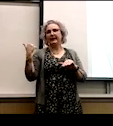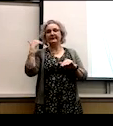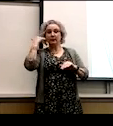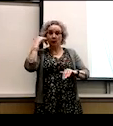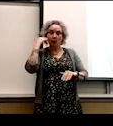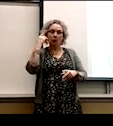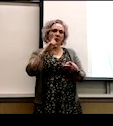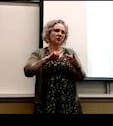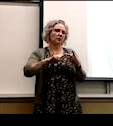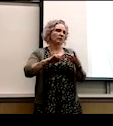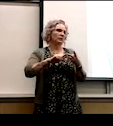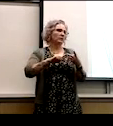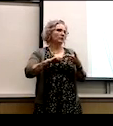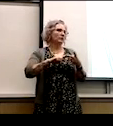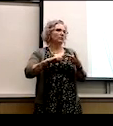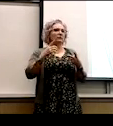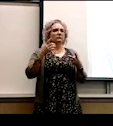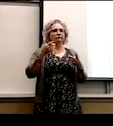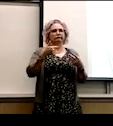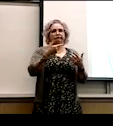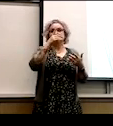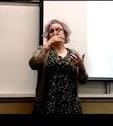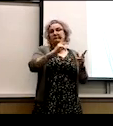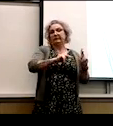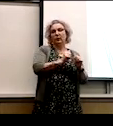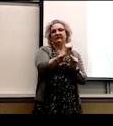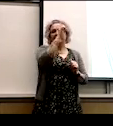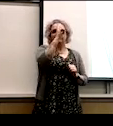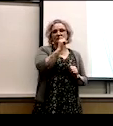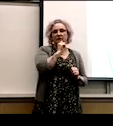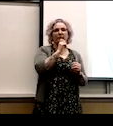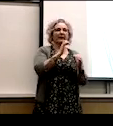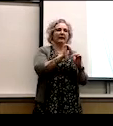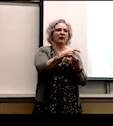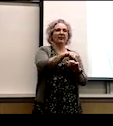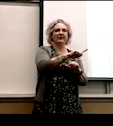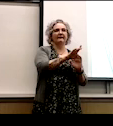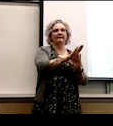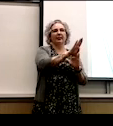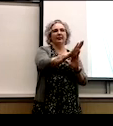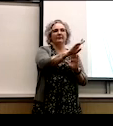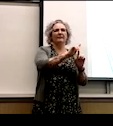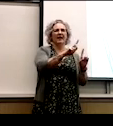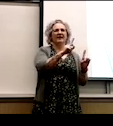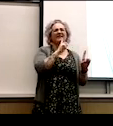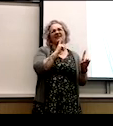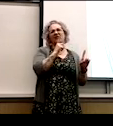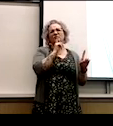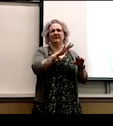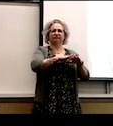syndrome develop and what are other risk factors. So I'll try to breeze over that.